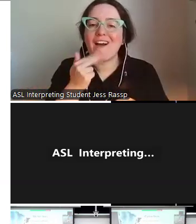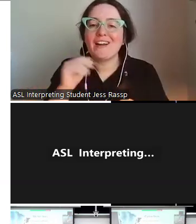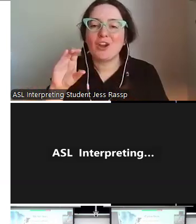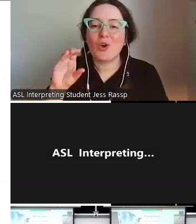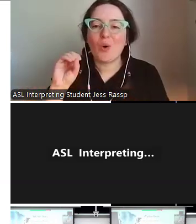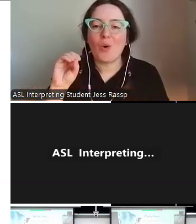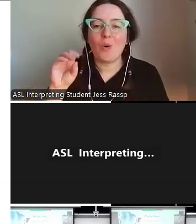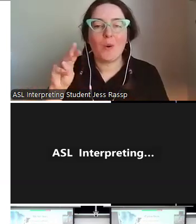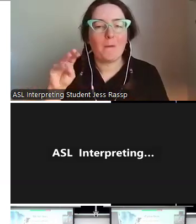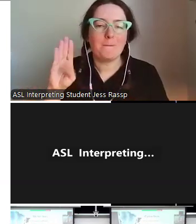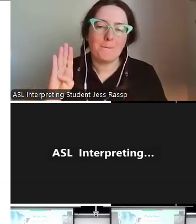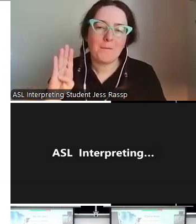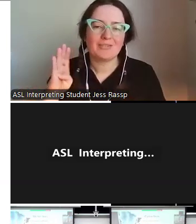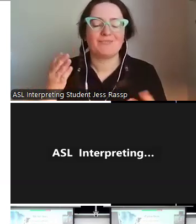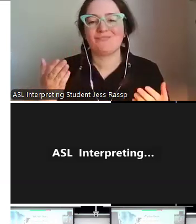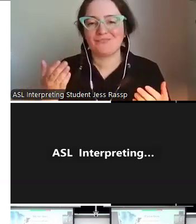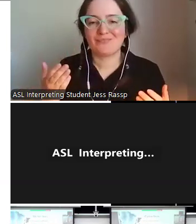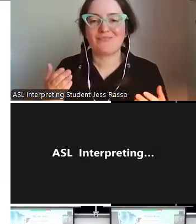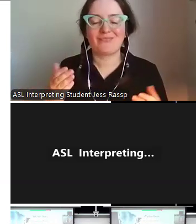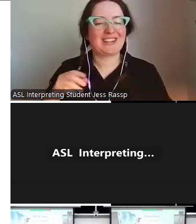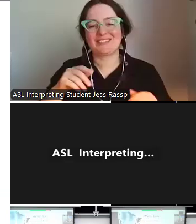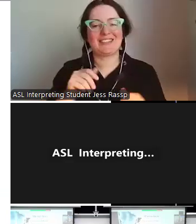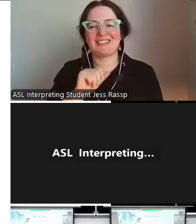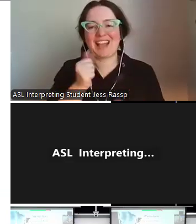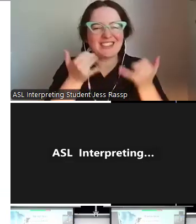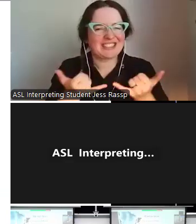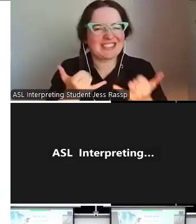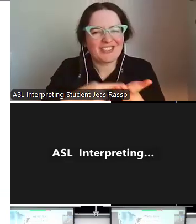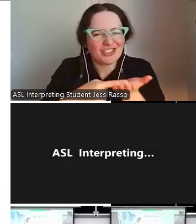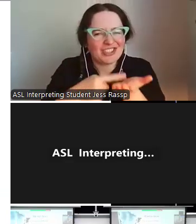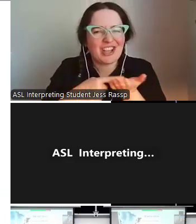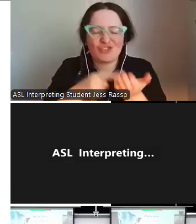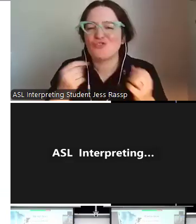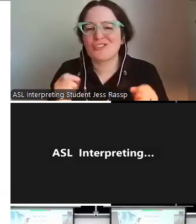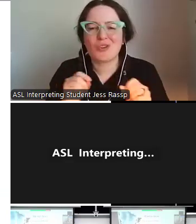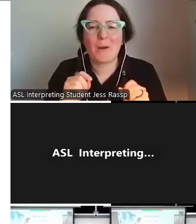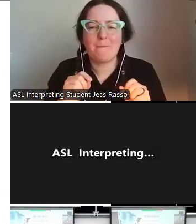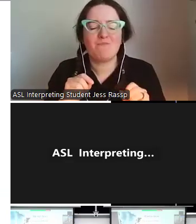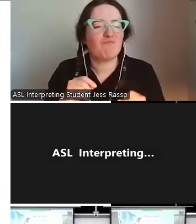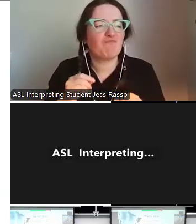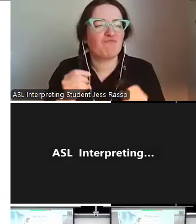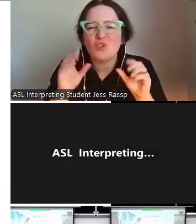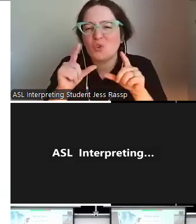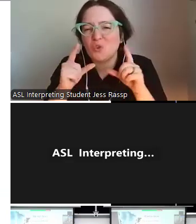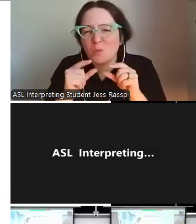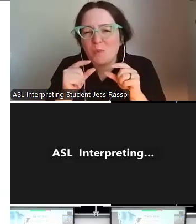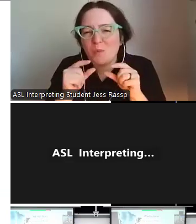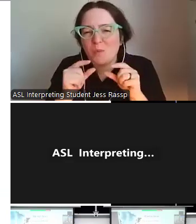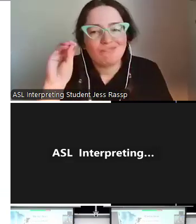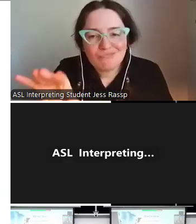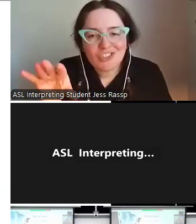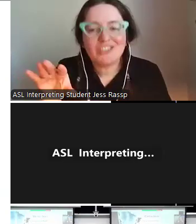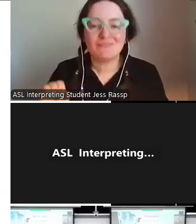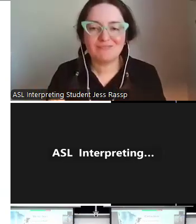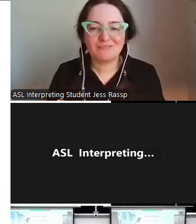into it too much here because it's not really the focus, but that's kind of a cool thing, right? Like they can produce it they've got